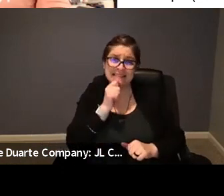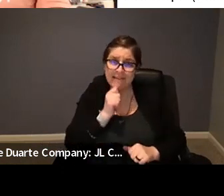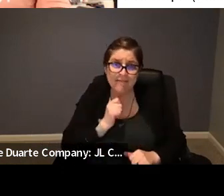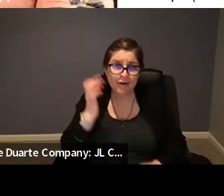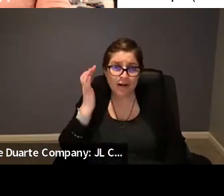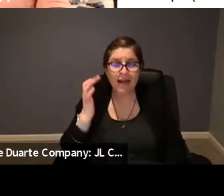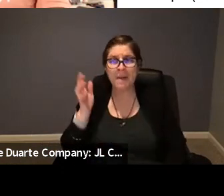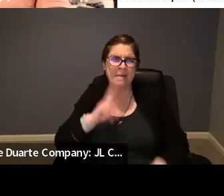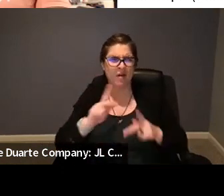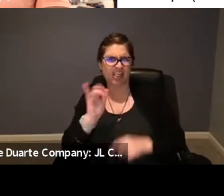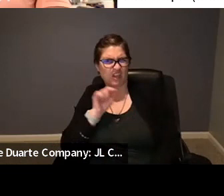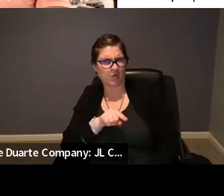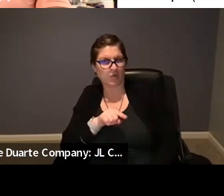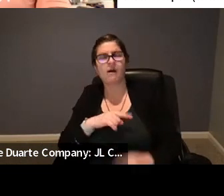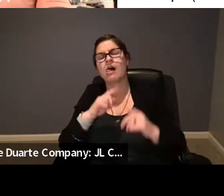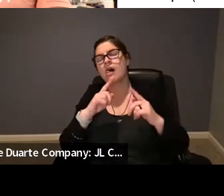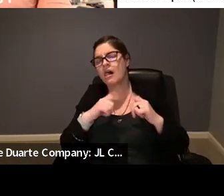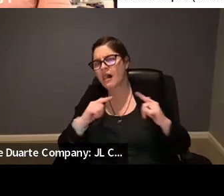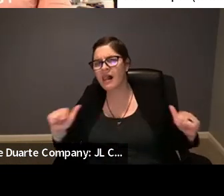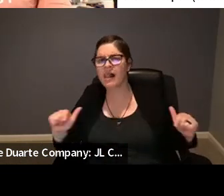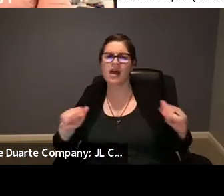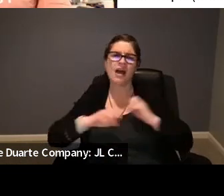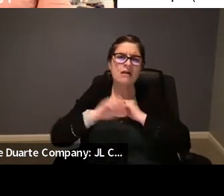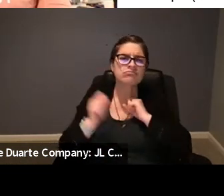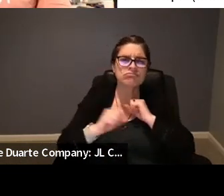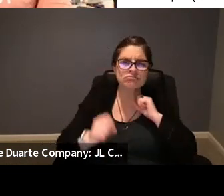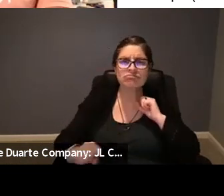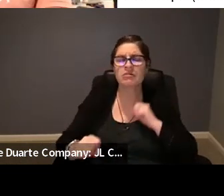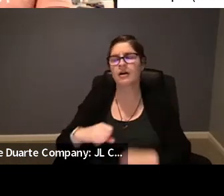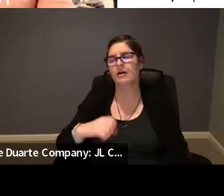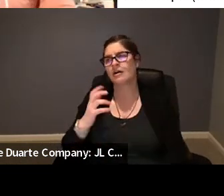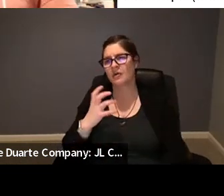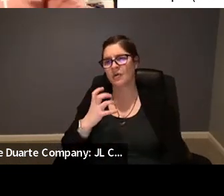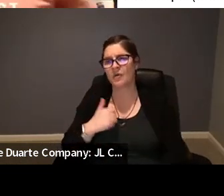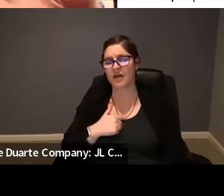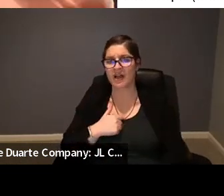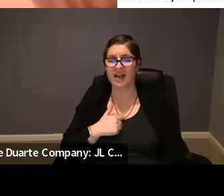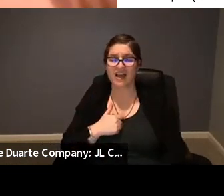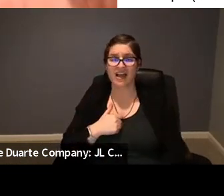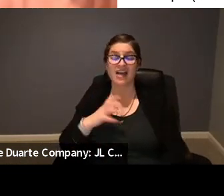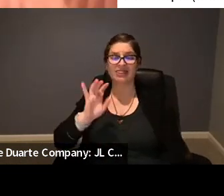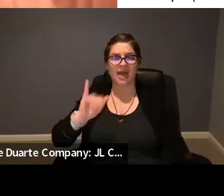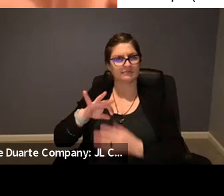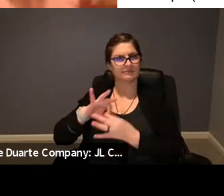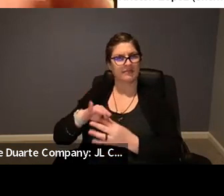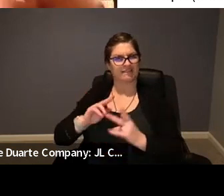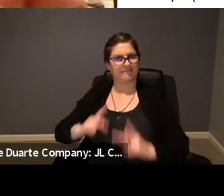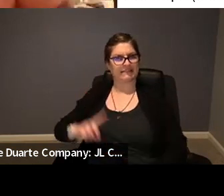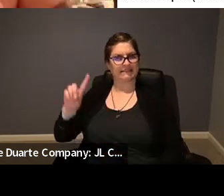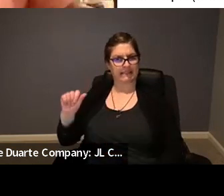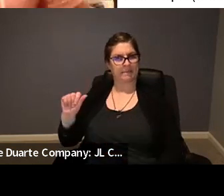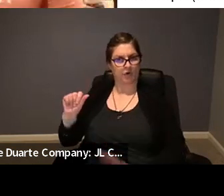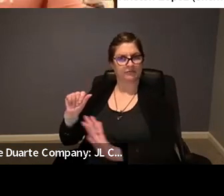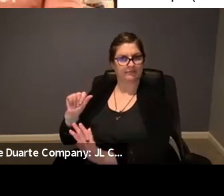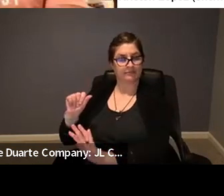you. On and on and on. That's the thing as a physically disabled person. As someone